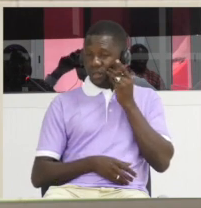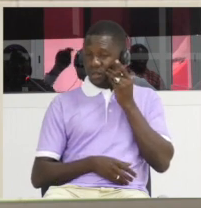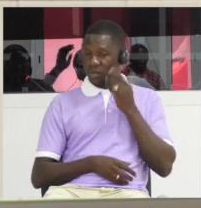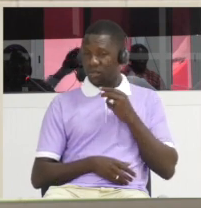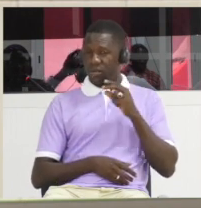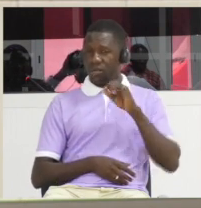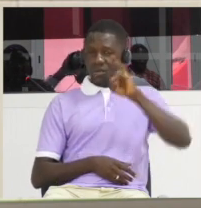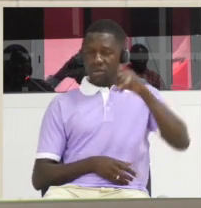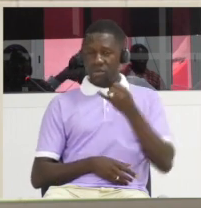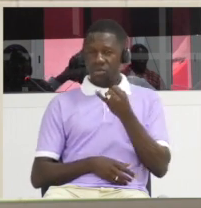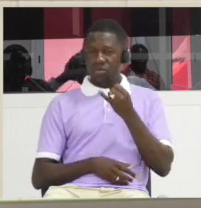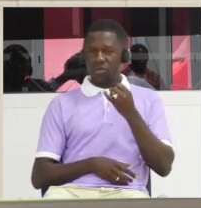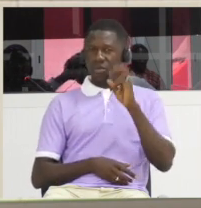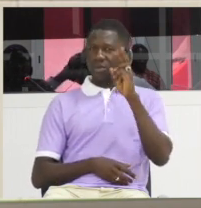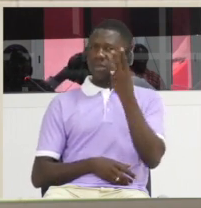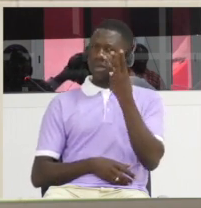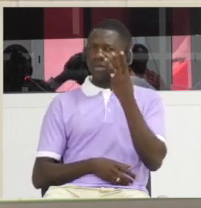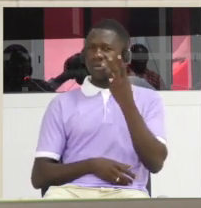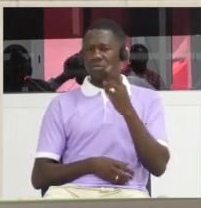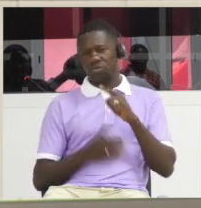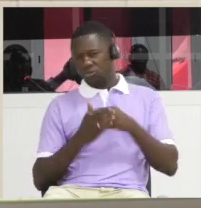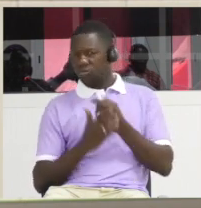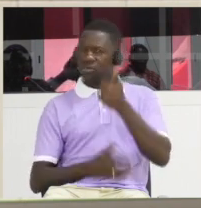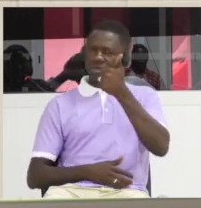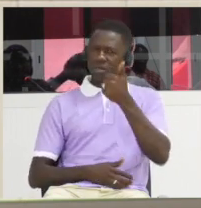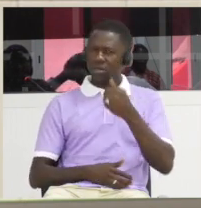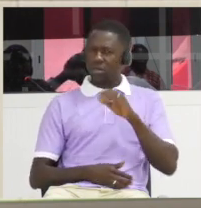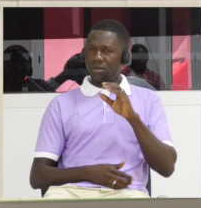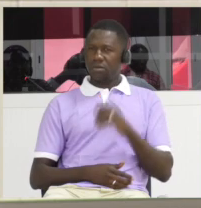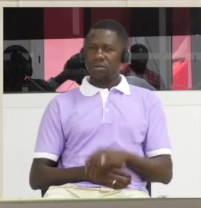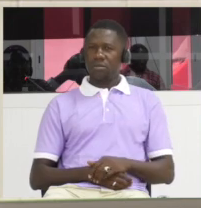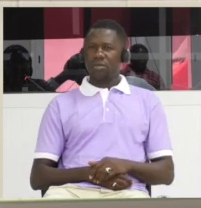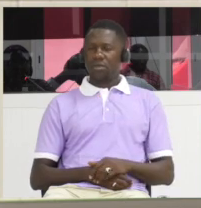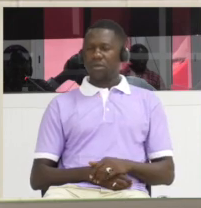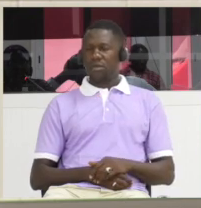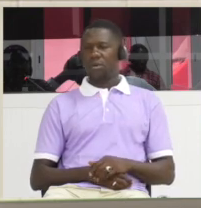June 3rd or June 6th. Can you remind me, please?